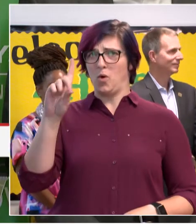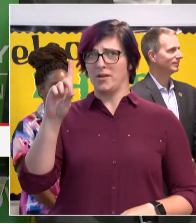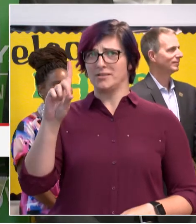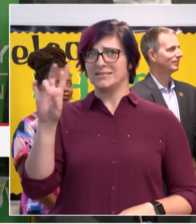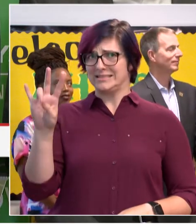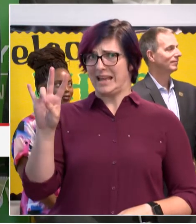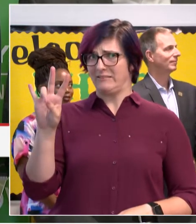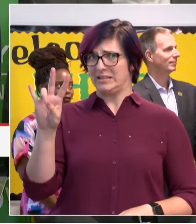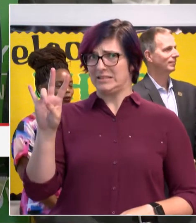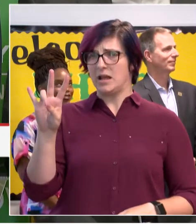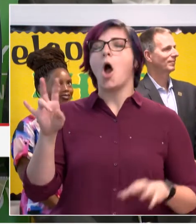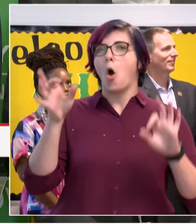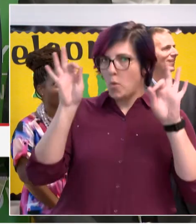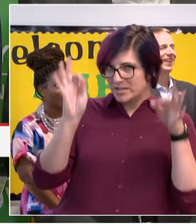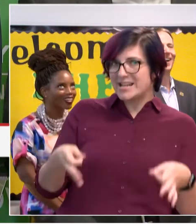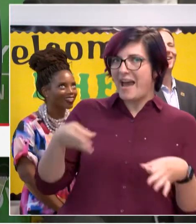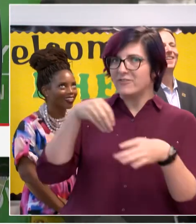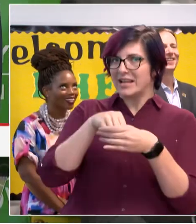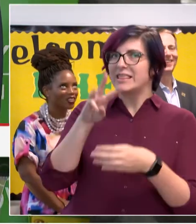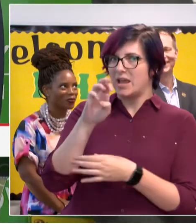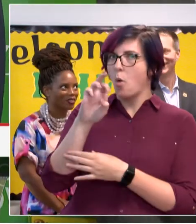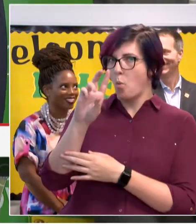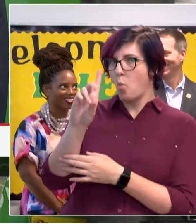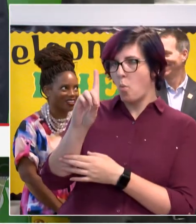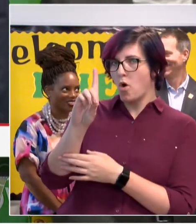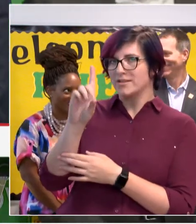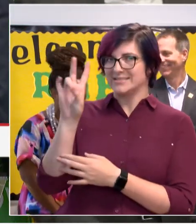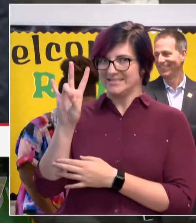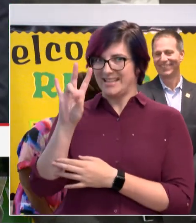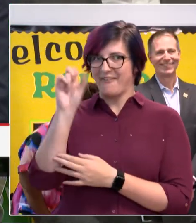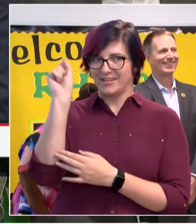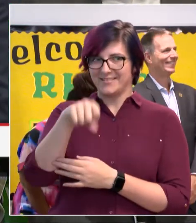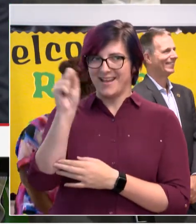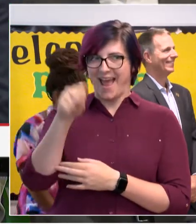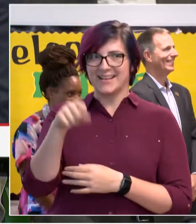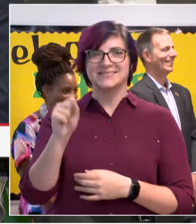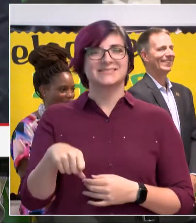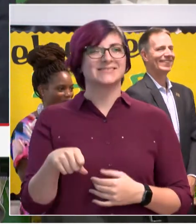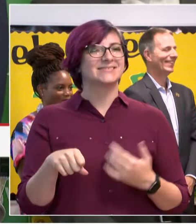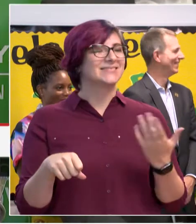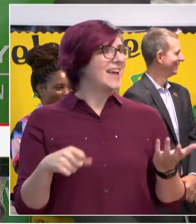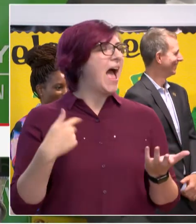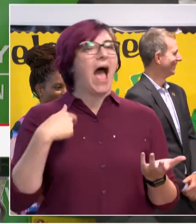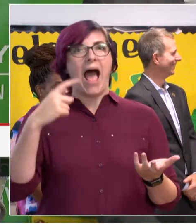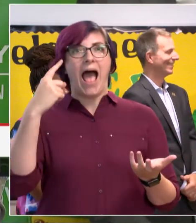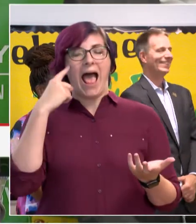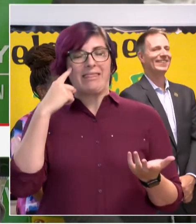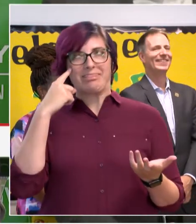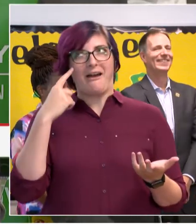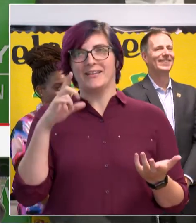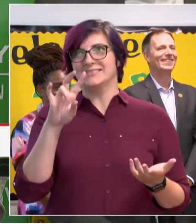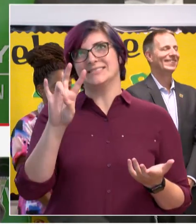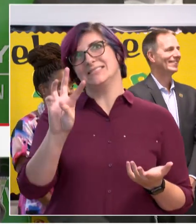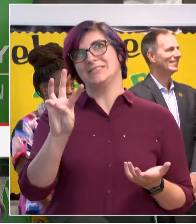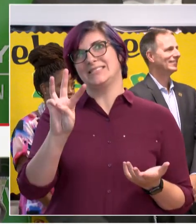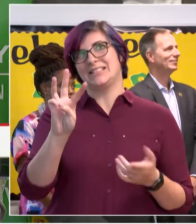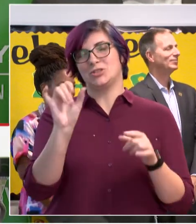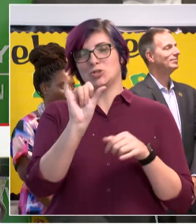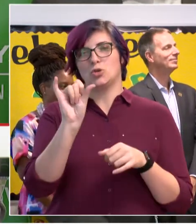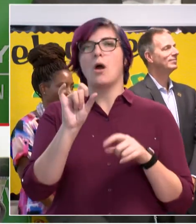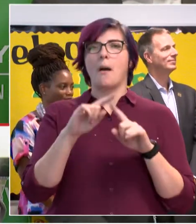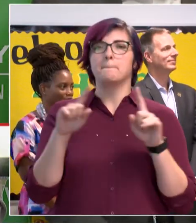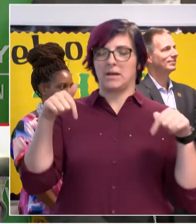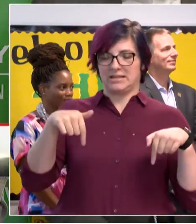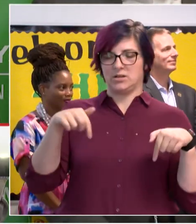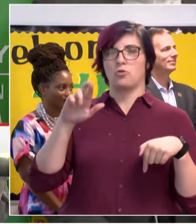Ward. No, we're definitely in Ward 7. What's wrong with you? Because I thought Minor was in 6 too. But in any event. No, we're